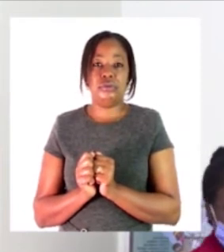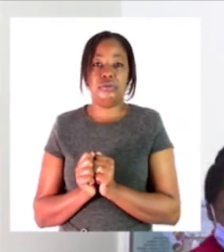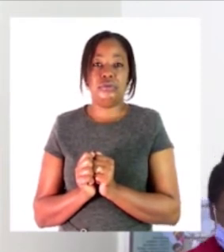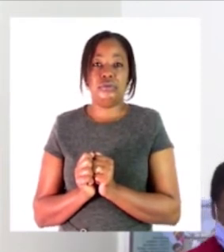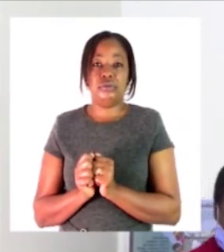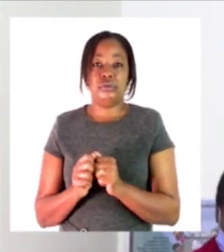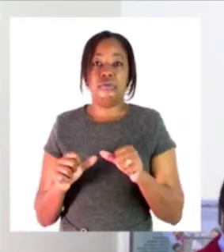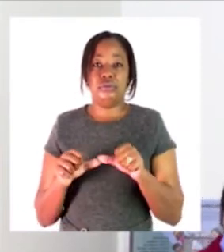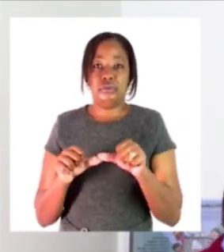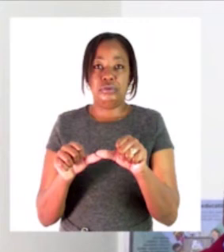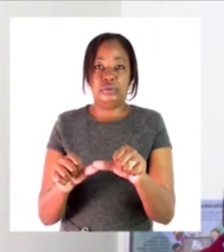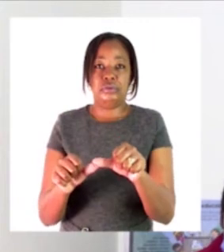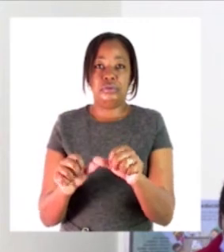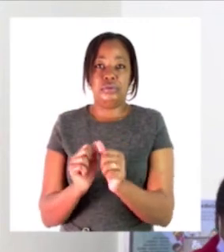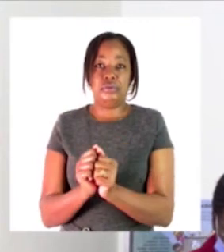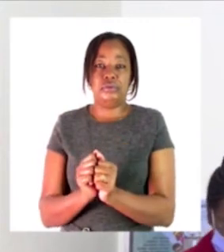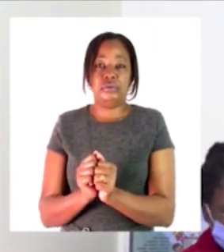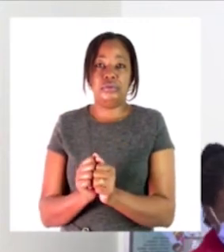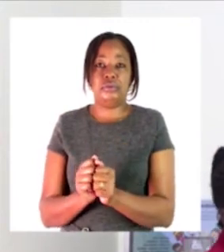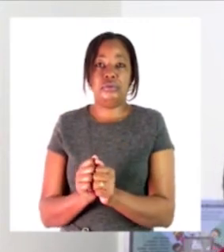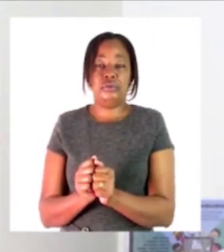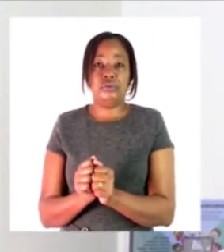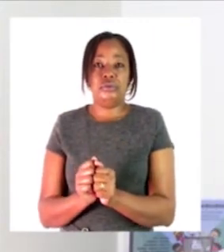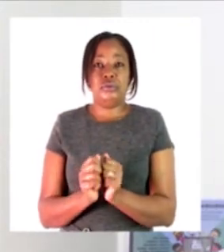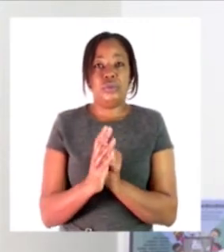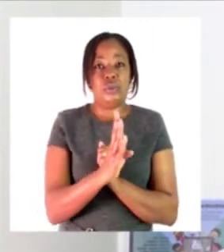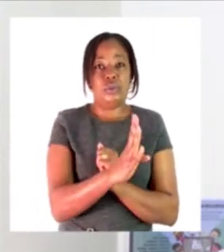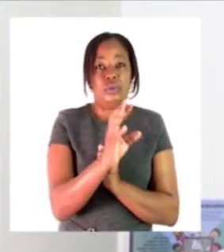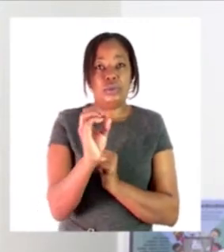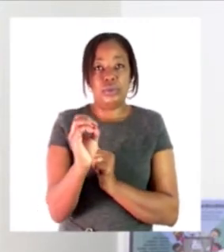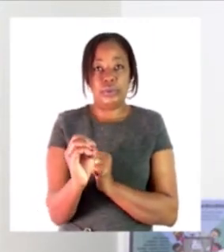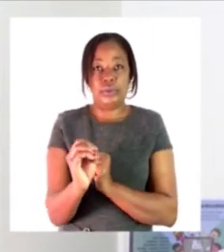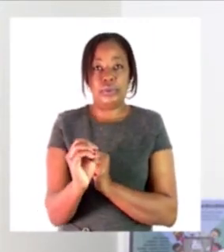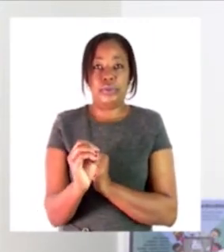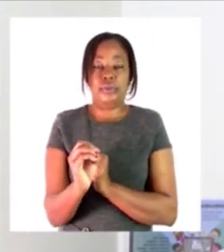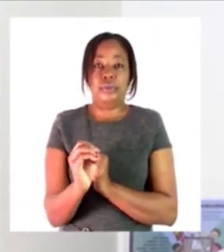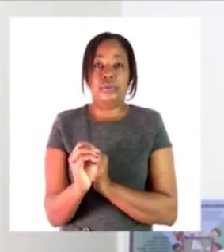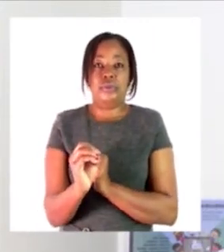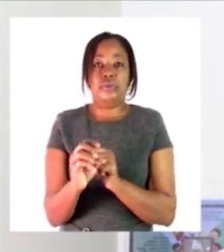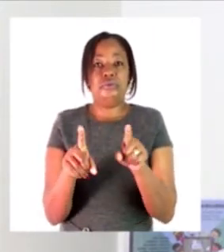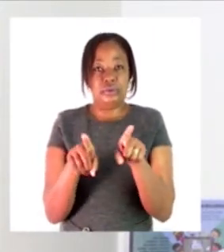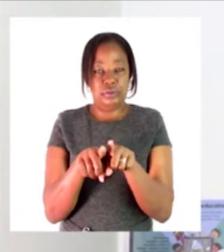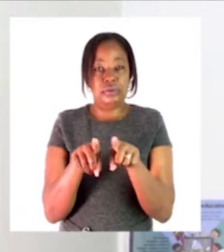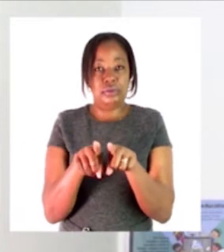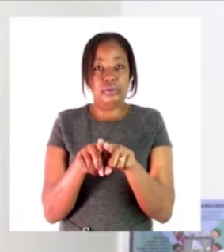Let's try another exercise so that you can do the rest. Okay, in the same way again,